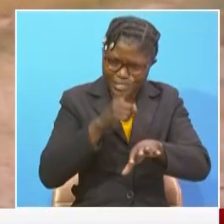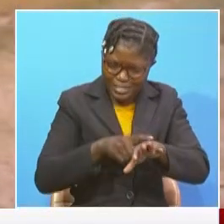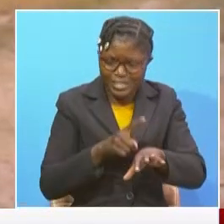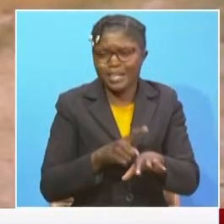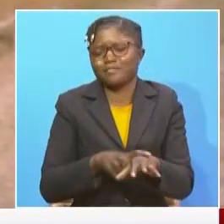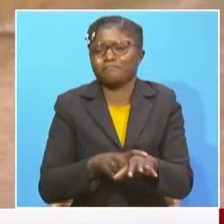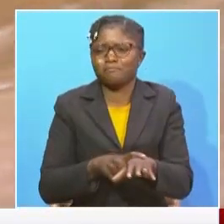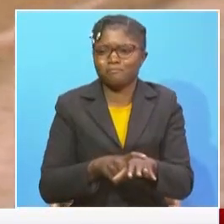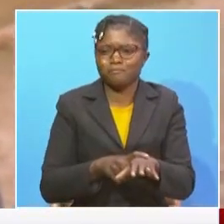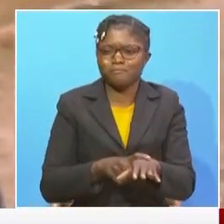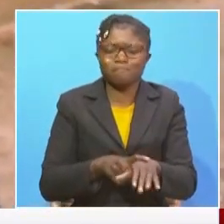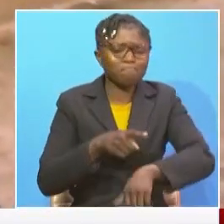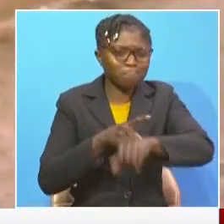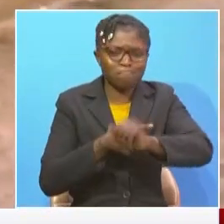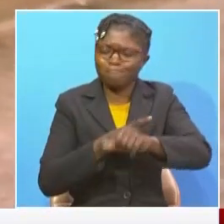time.